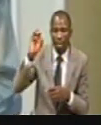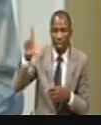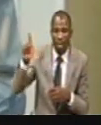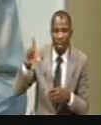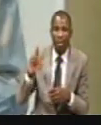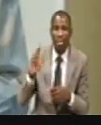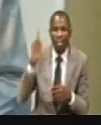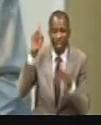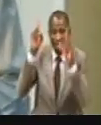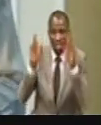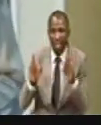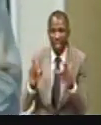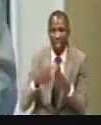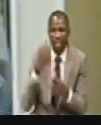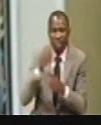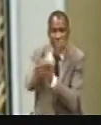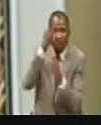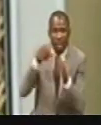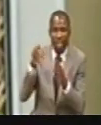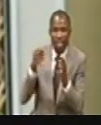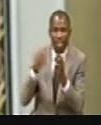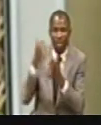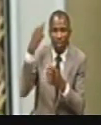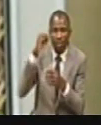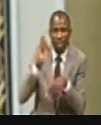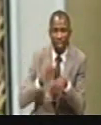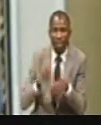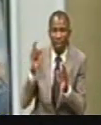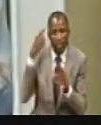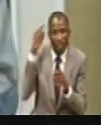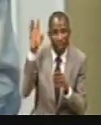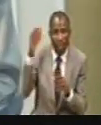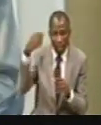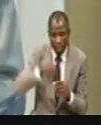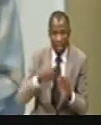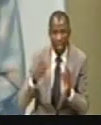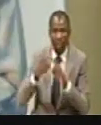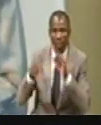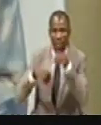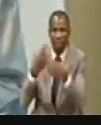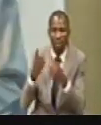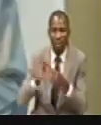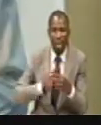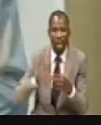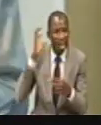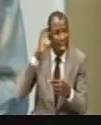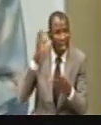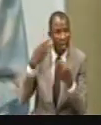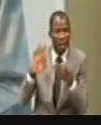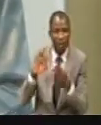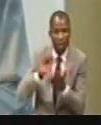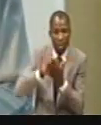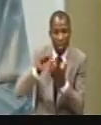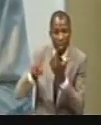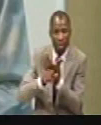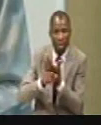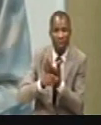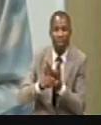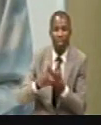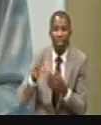Then, when I was waiting for time for me to go, I now heard of the August